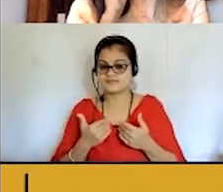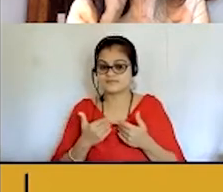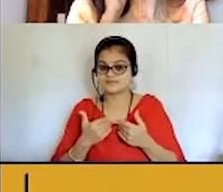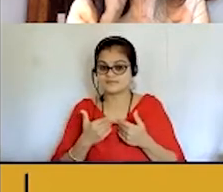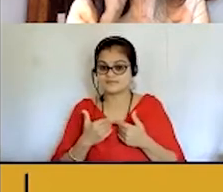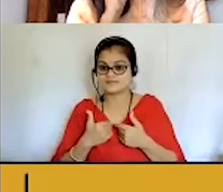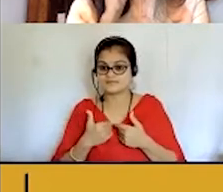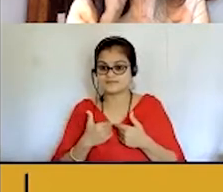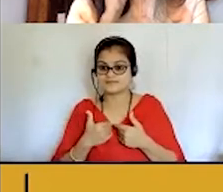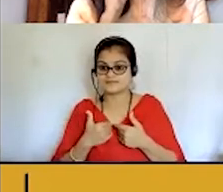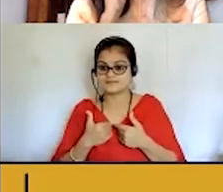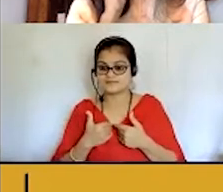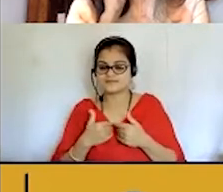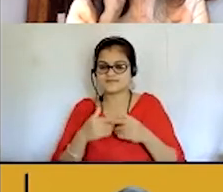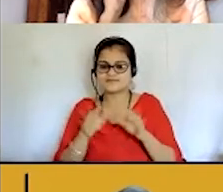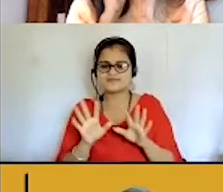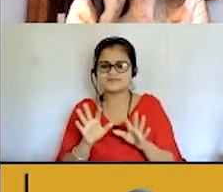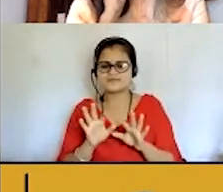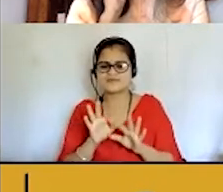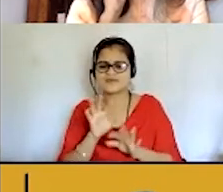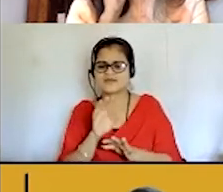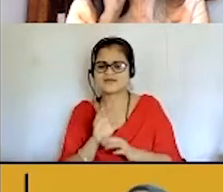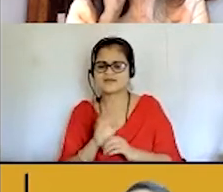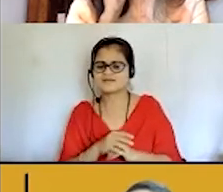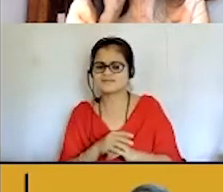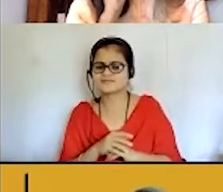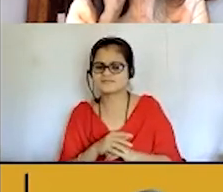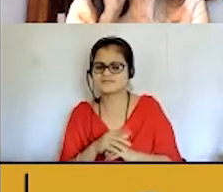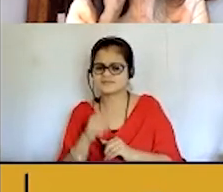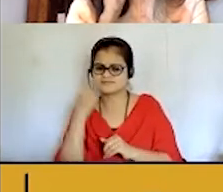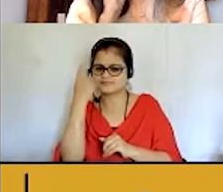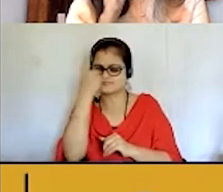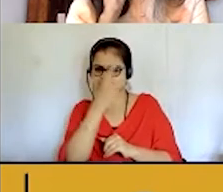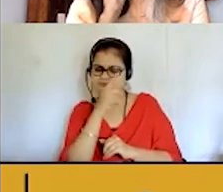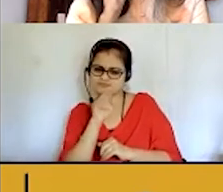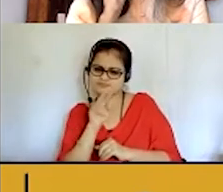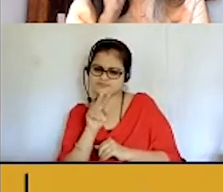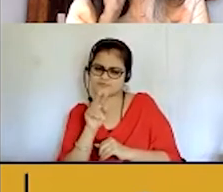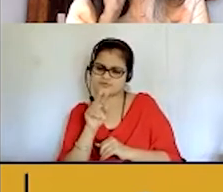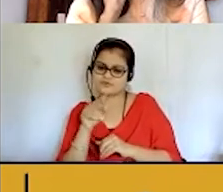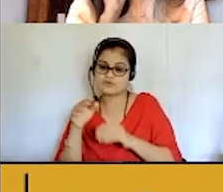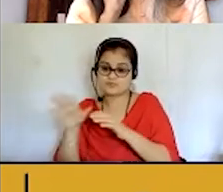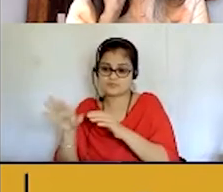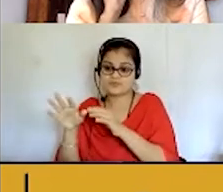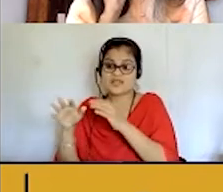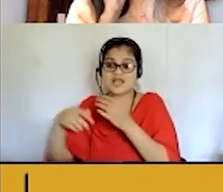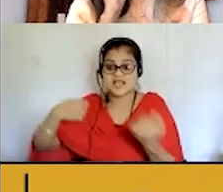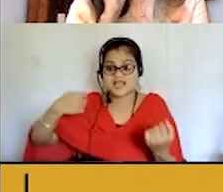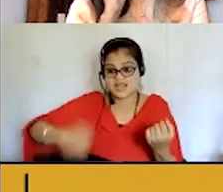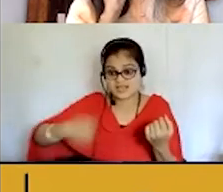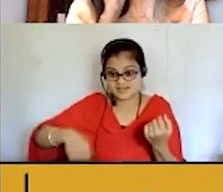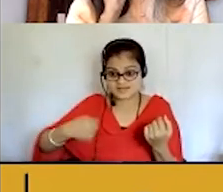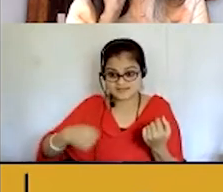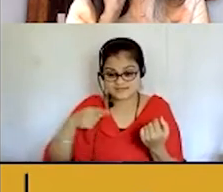simple blues harp or blues mouth organ and an acoustic guitar to